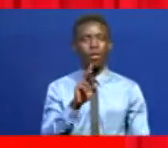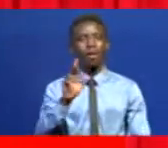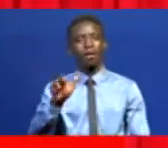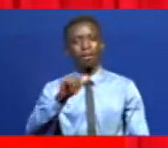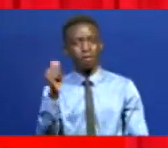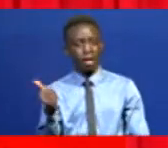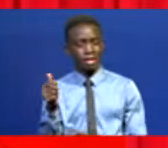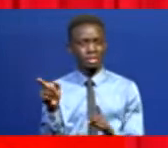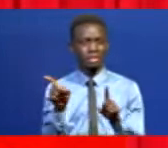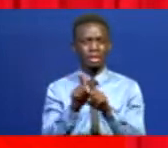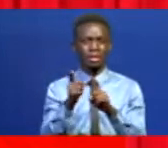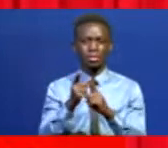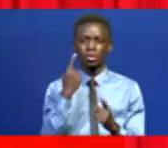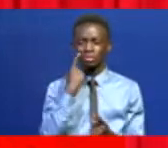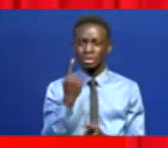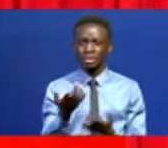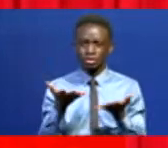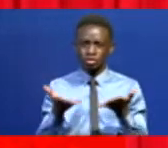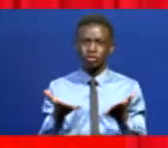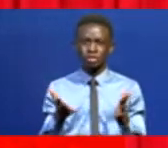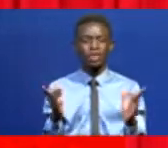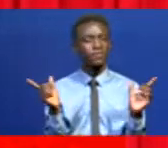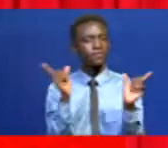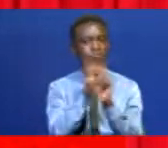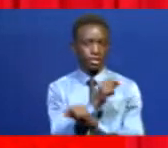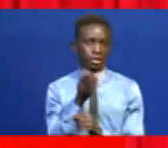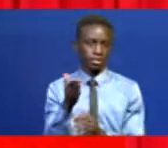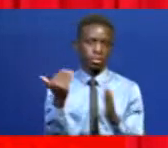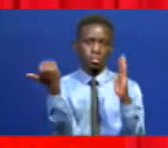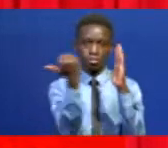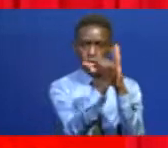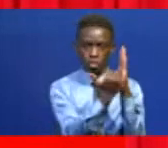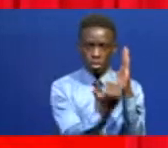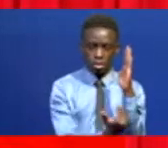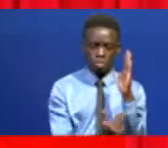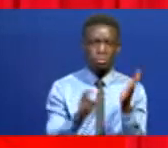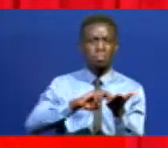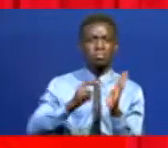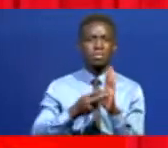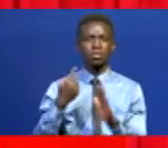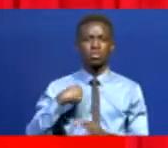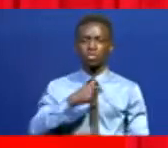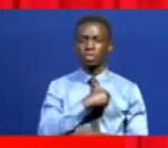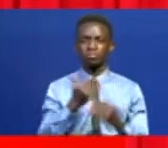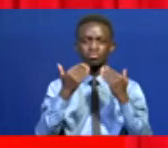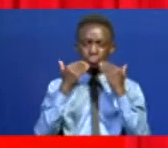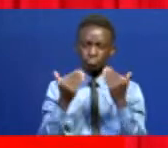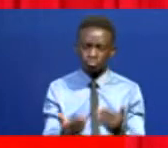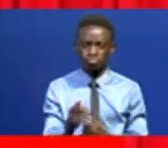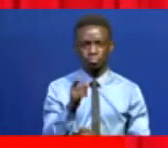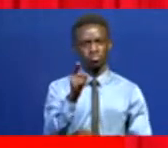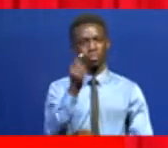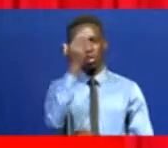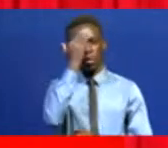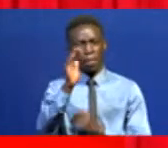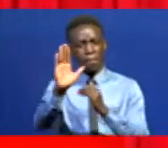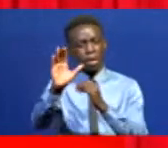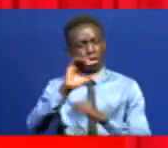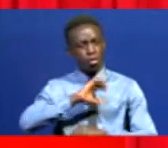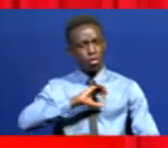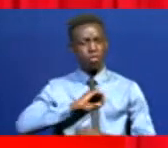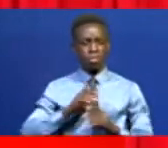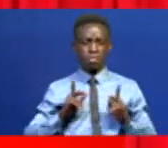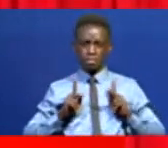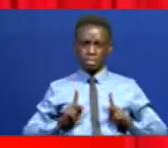Your Excellency, is today, and Your Excellency, we want to thank you for your very personal support